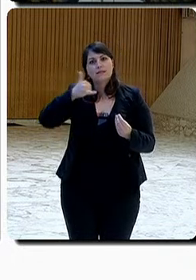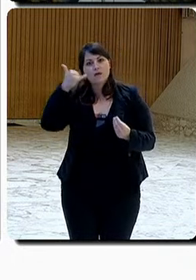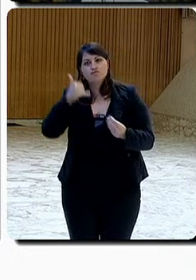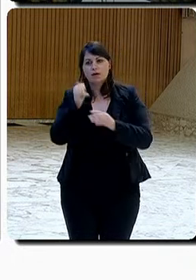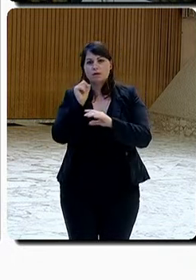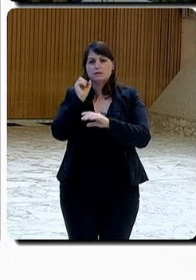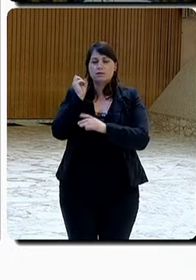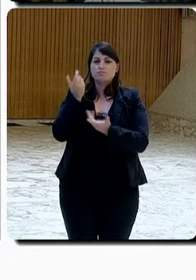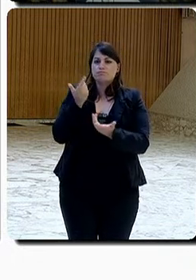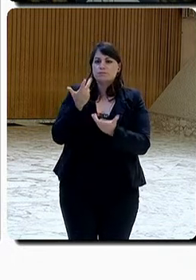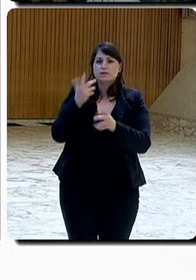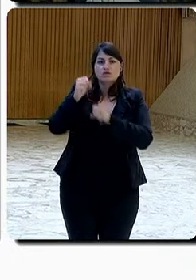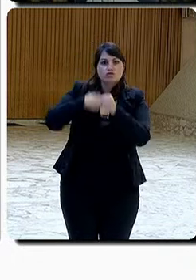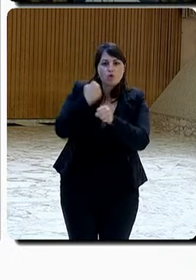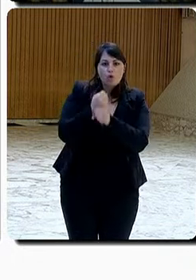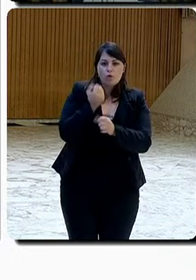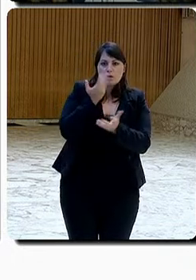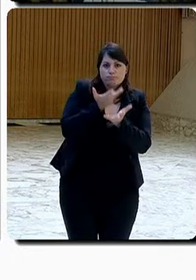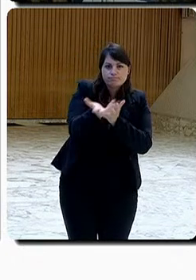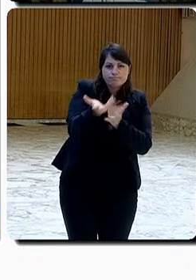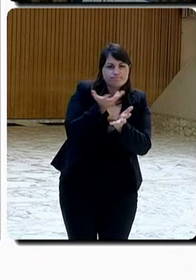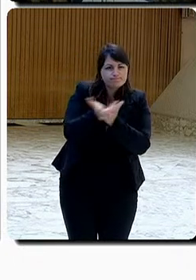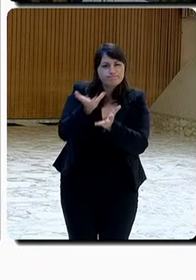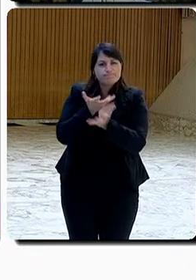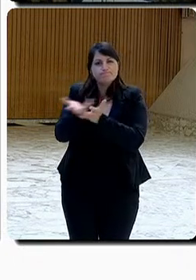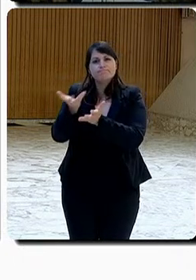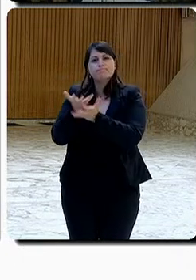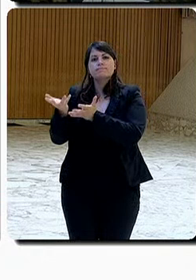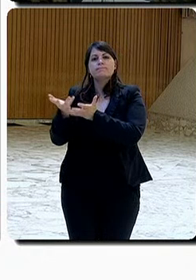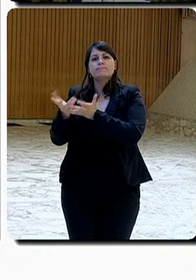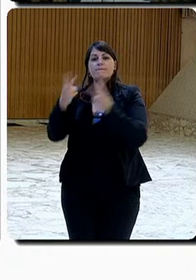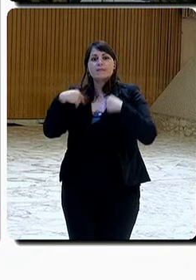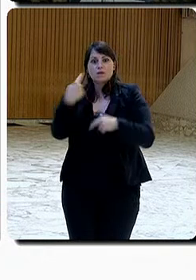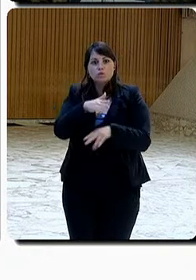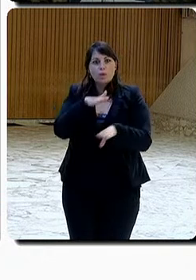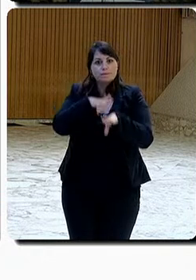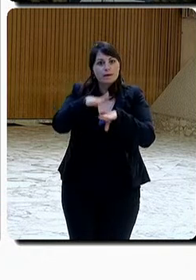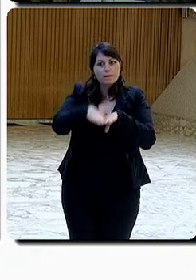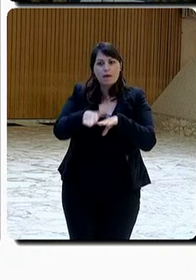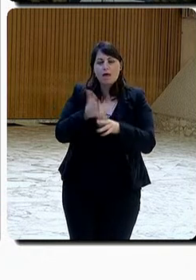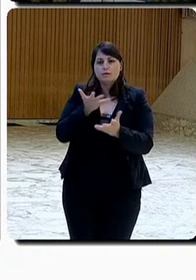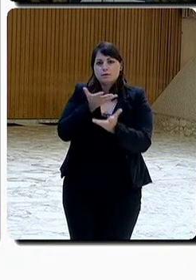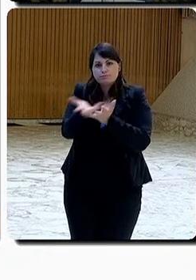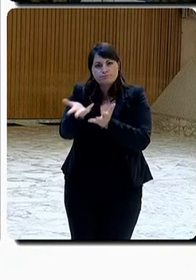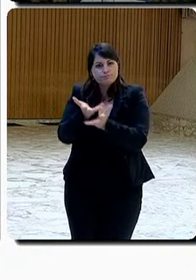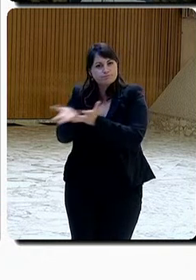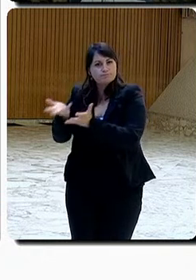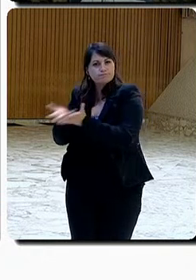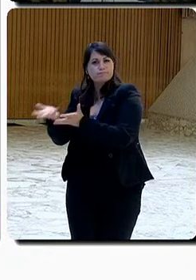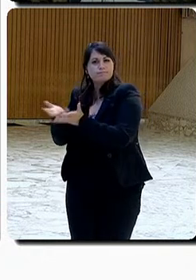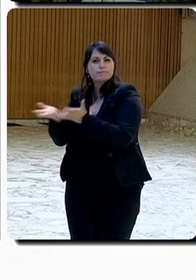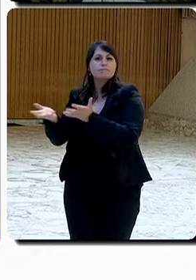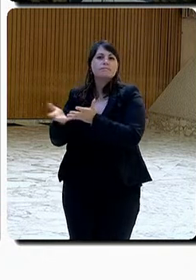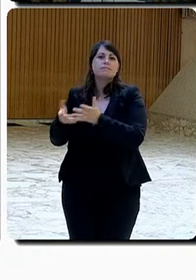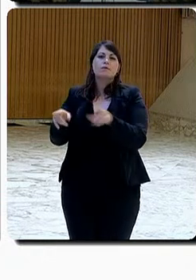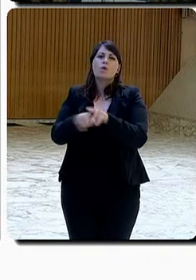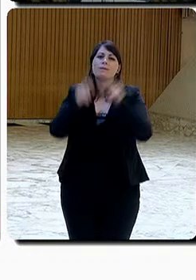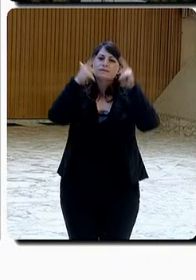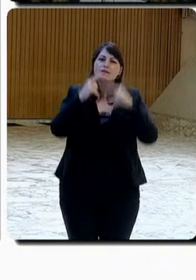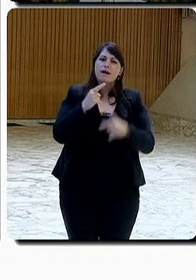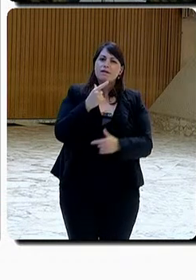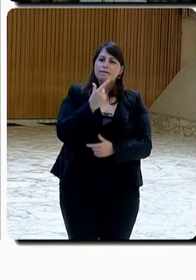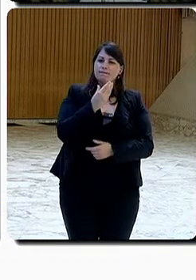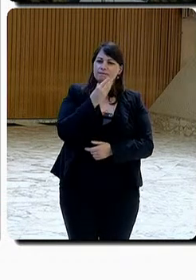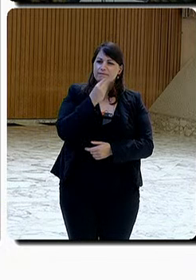lessons. As St. Francis said, the life of our communities must know how to